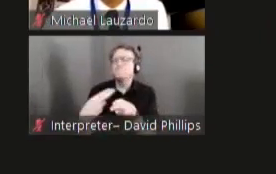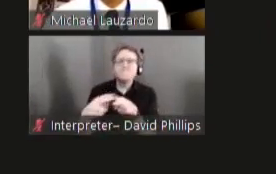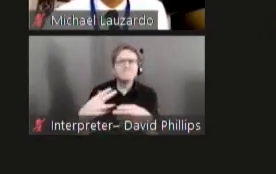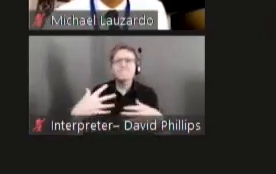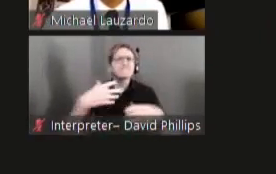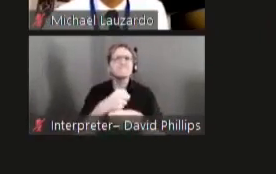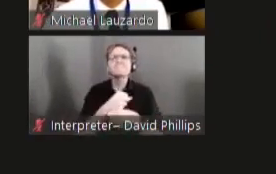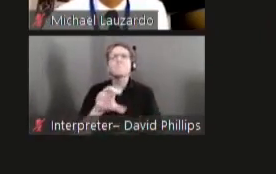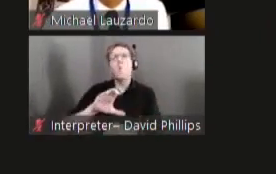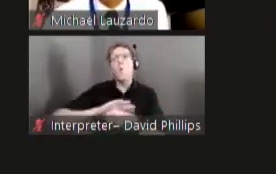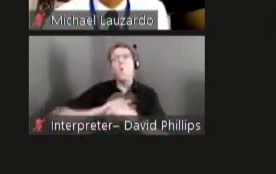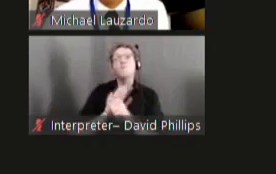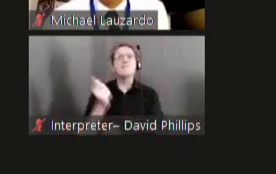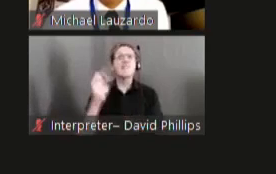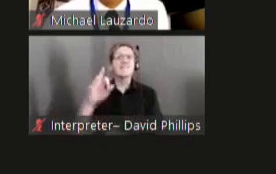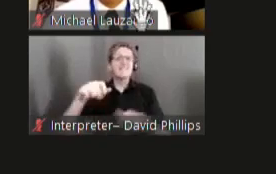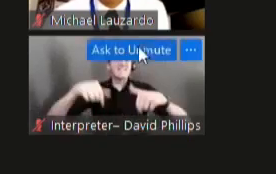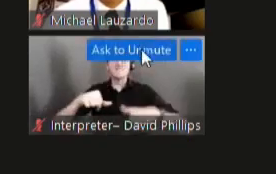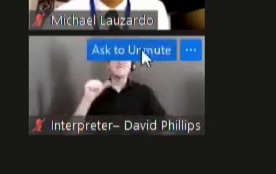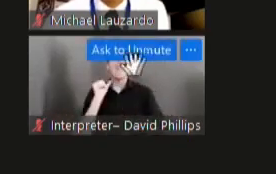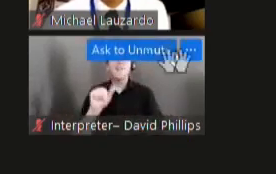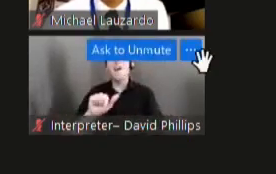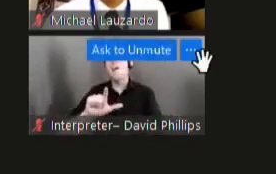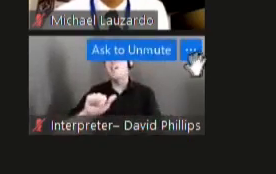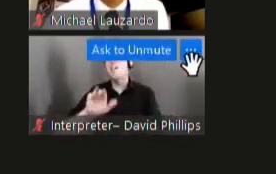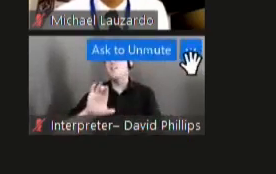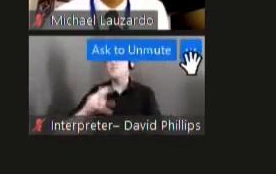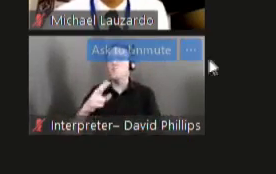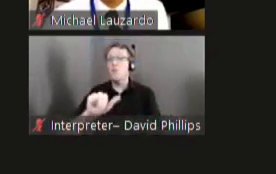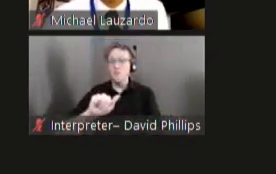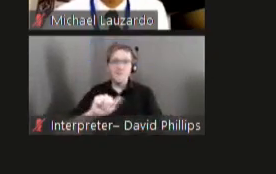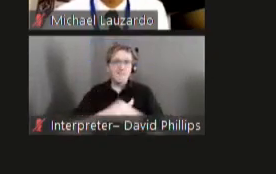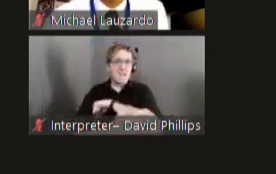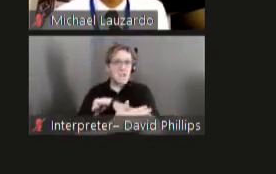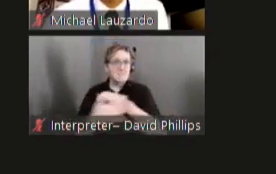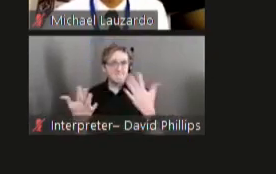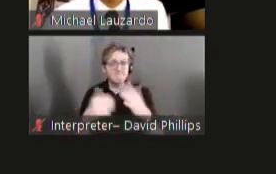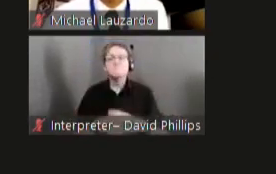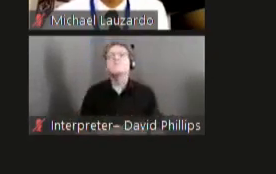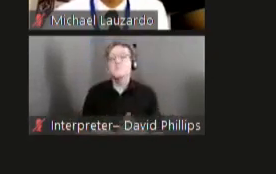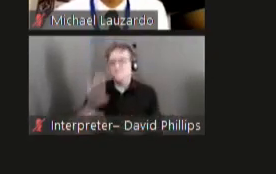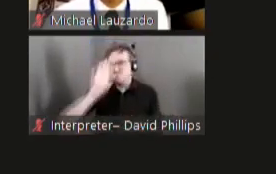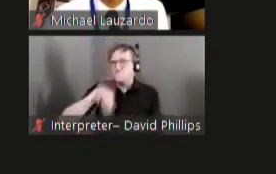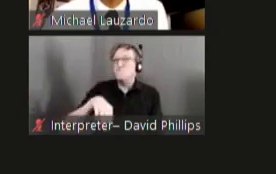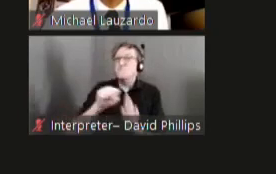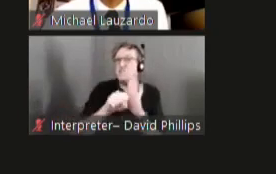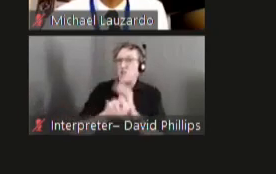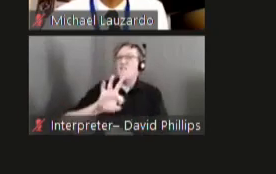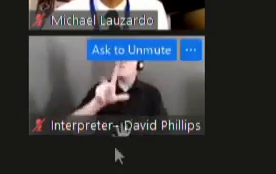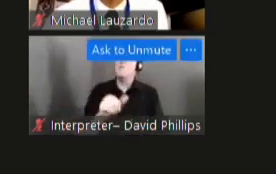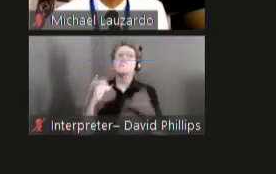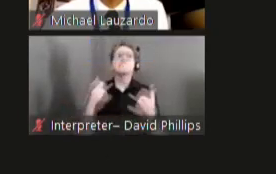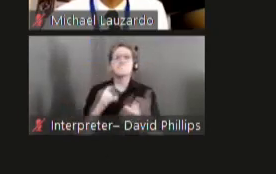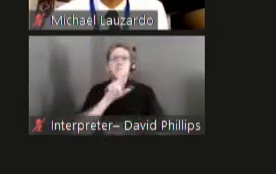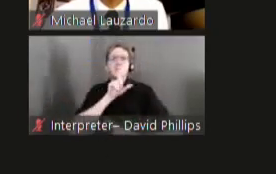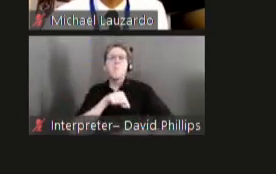of COVID-19 in Alachua County. So as we all know, the state of Florida has changed our reporting from daily to weekly. So all